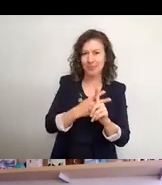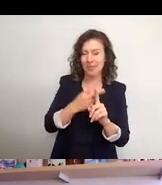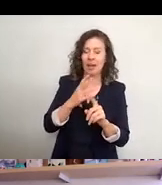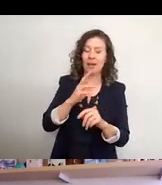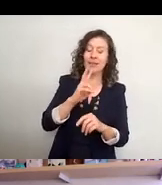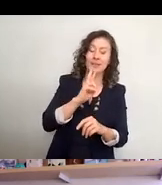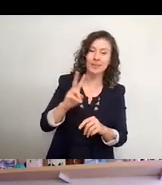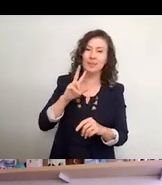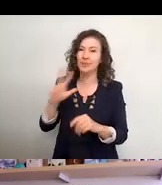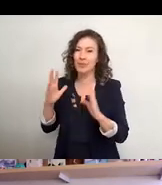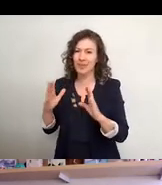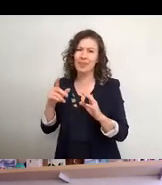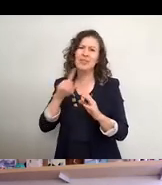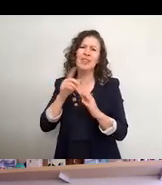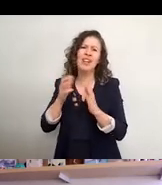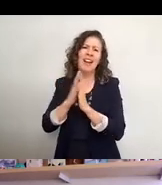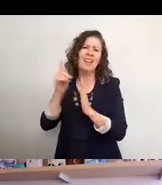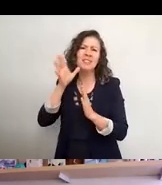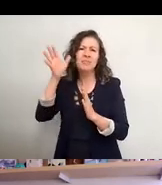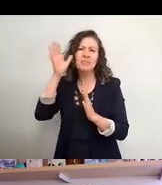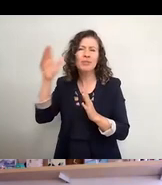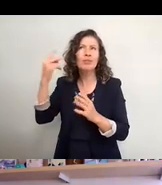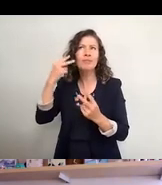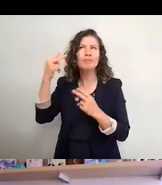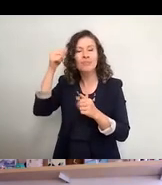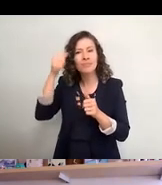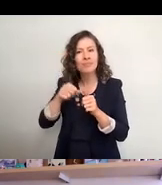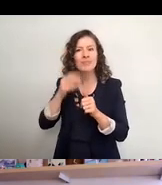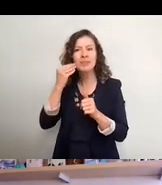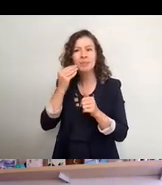retrospective information about the mother's experiences after birth.